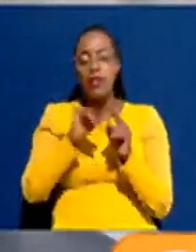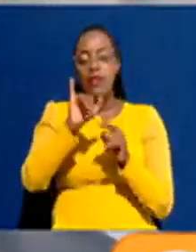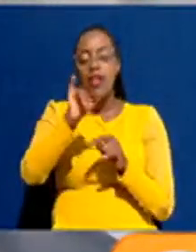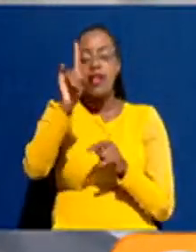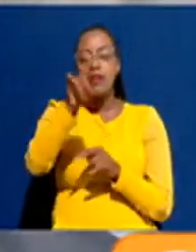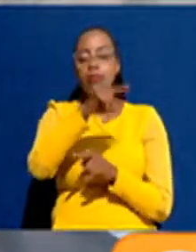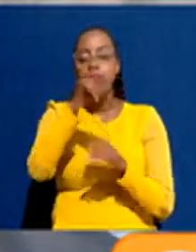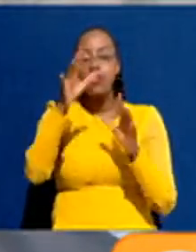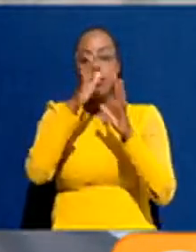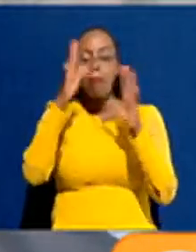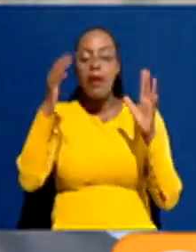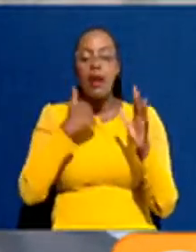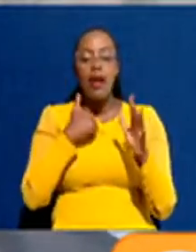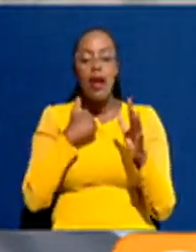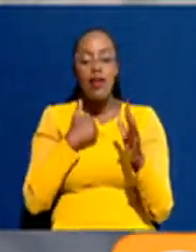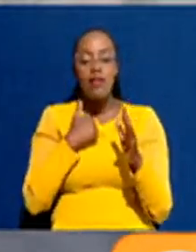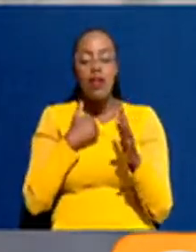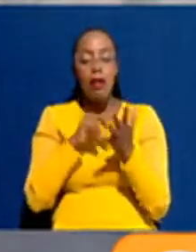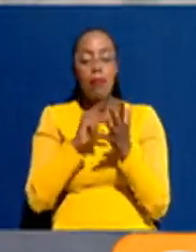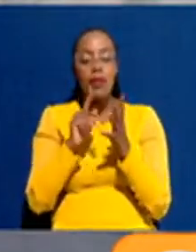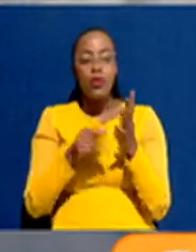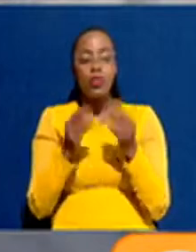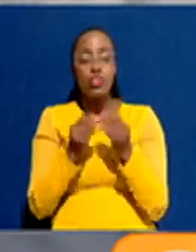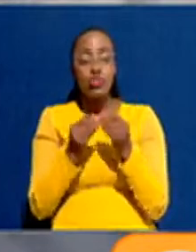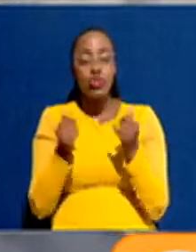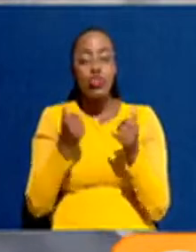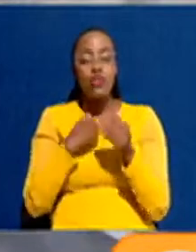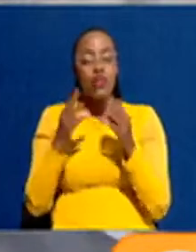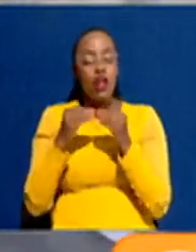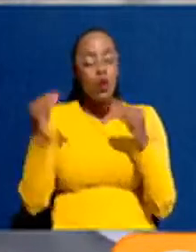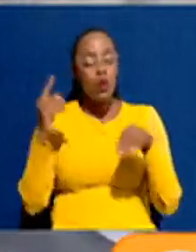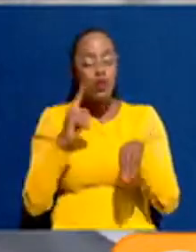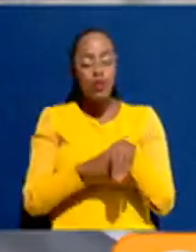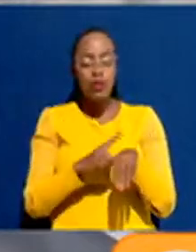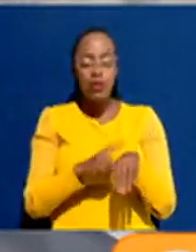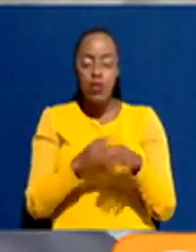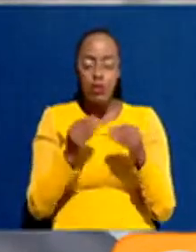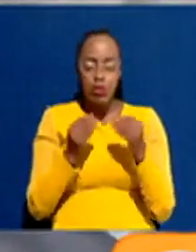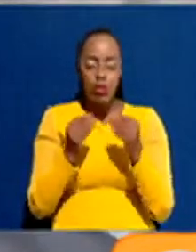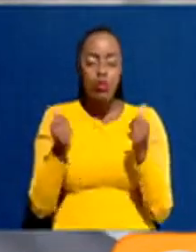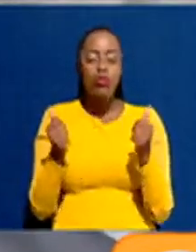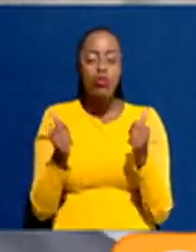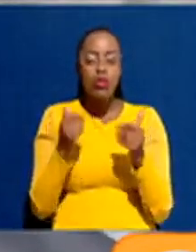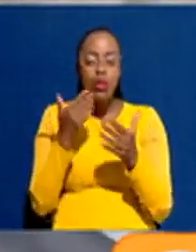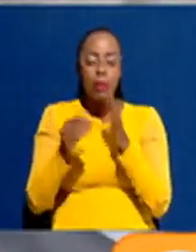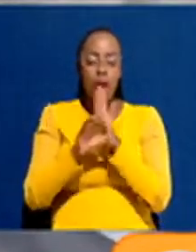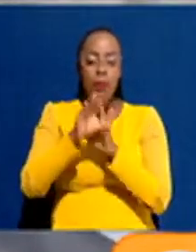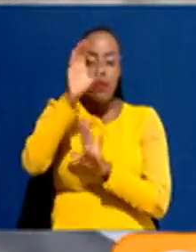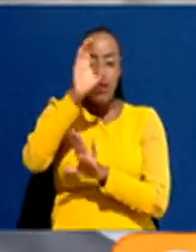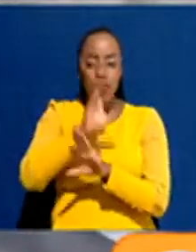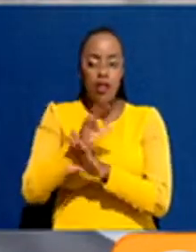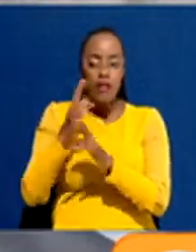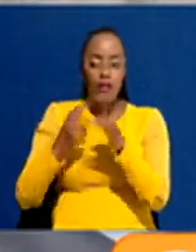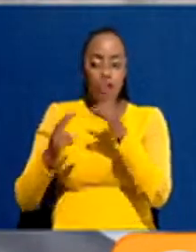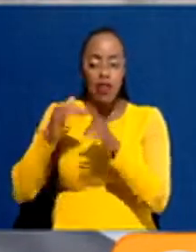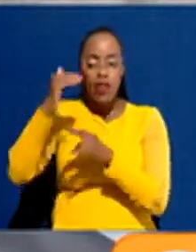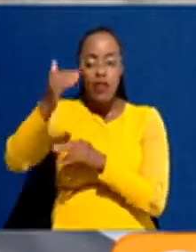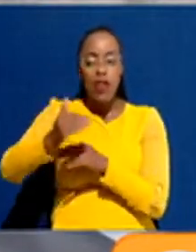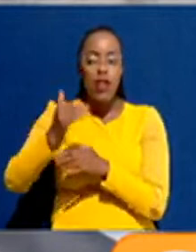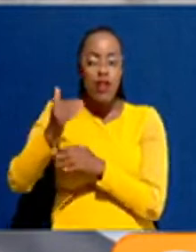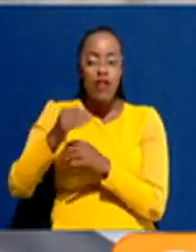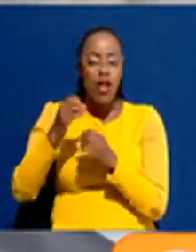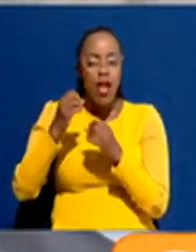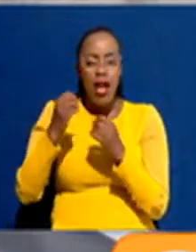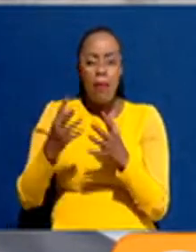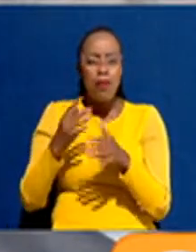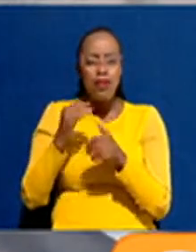mistake. So the solution, long-term solution, maybe the curriculums you are revising almost every, I don't know how